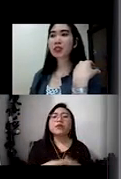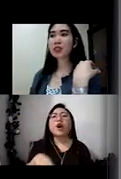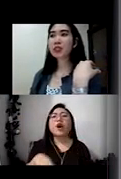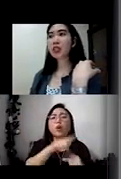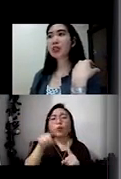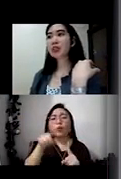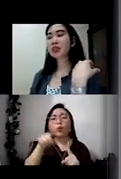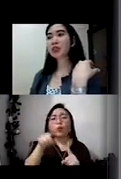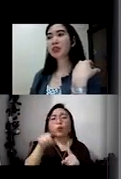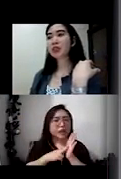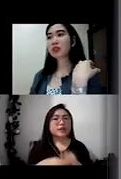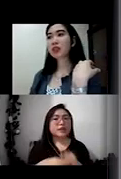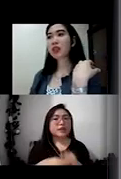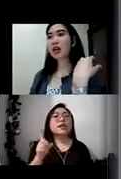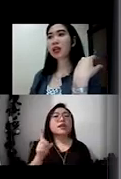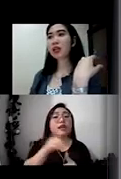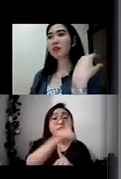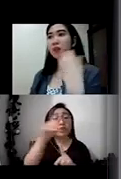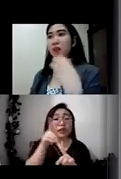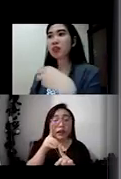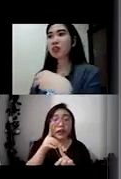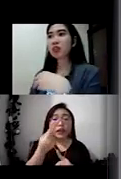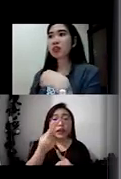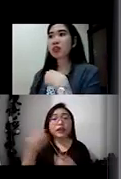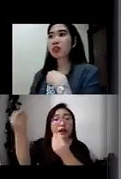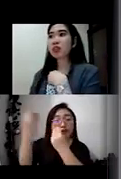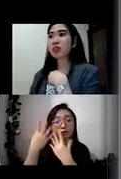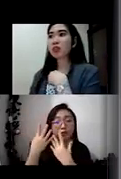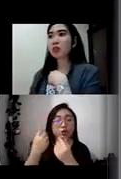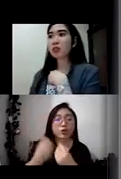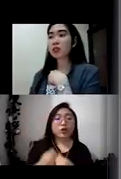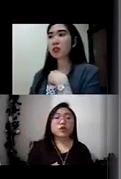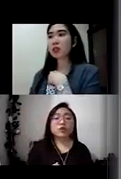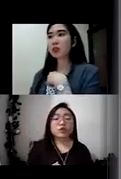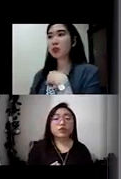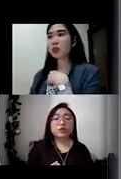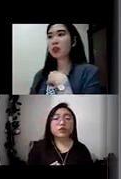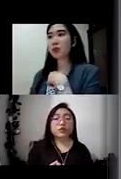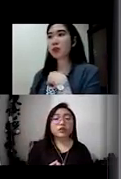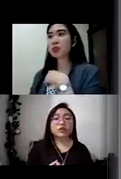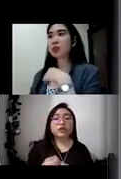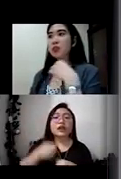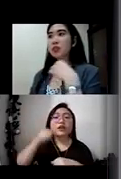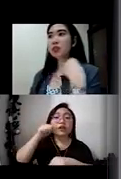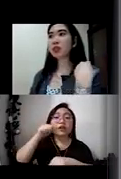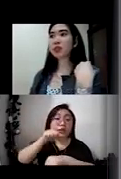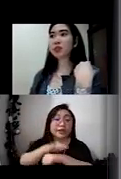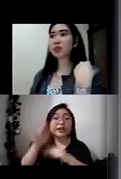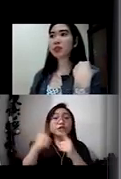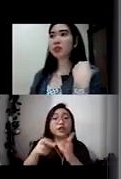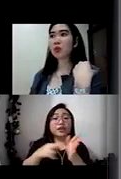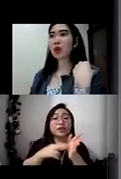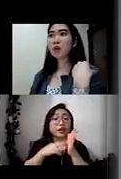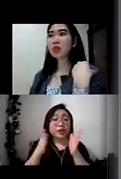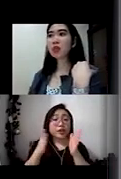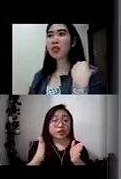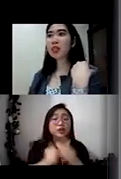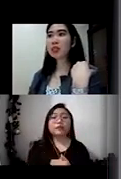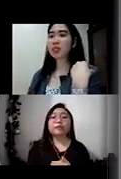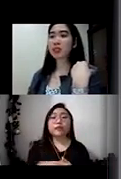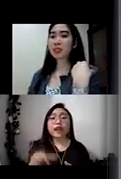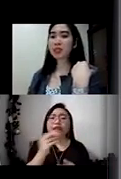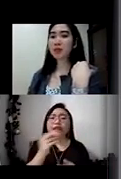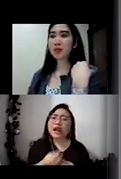the date, the information was sent to the requester. So how many